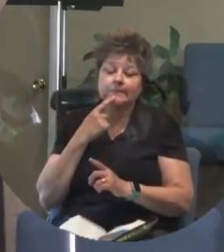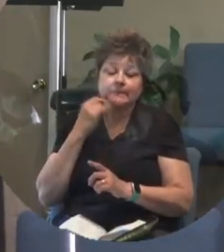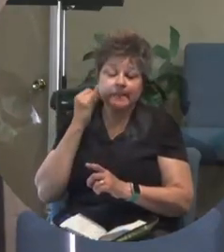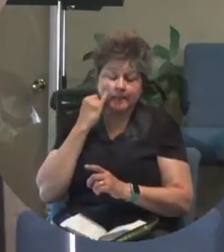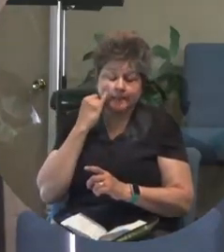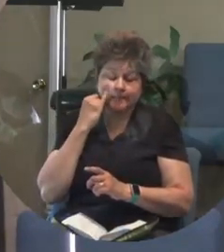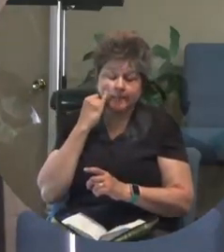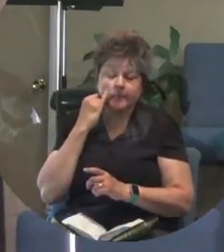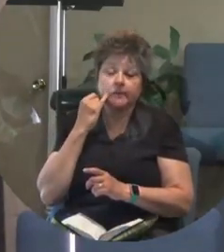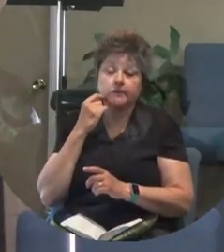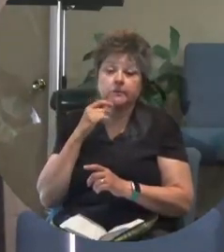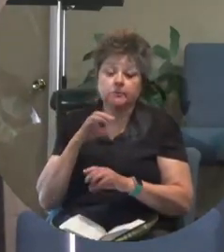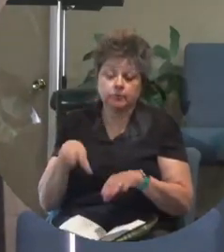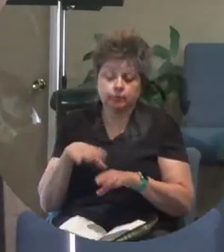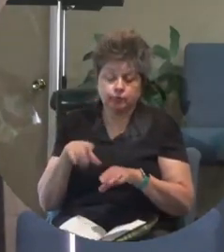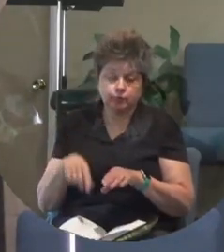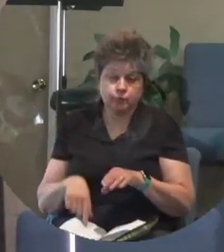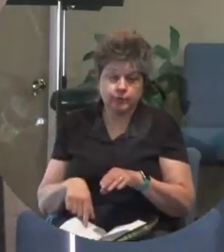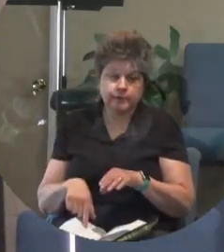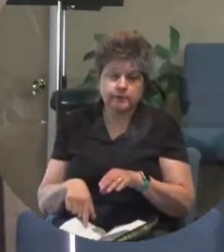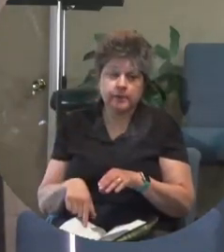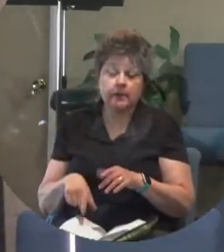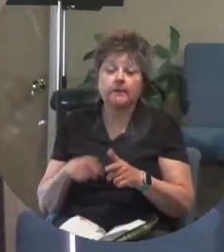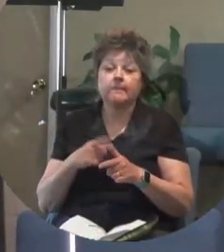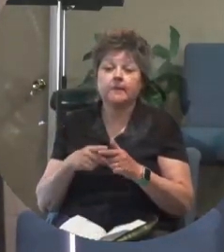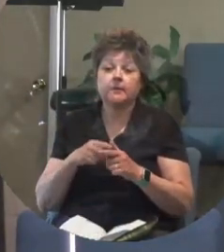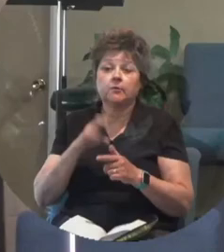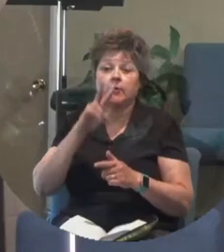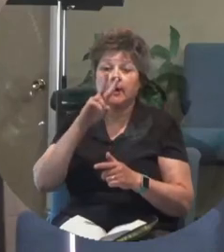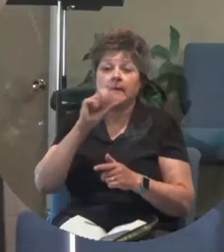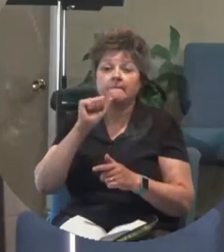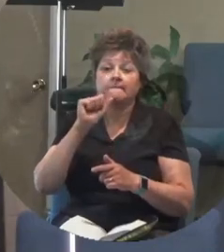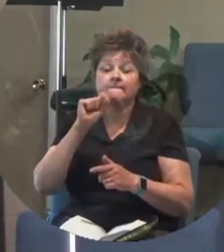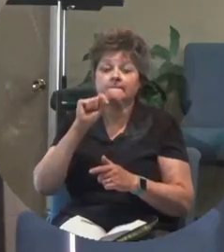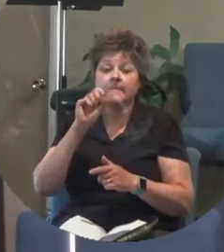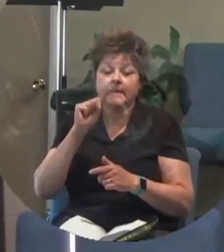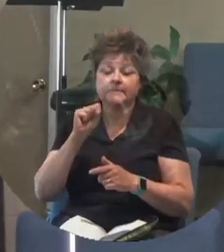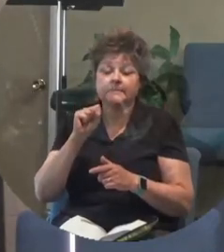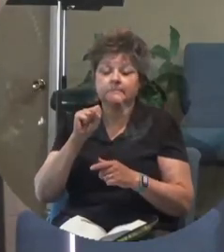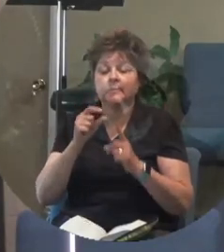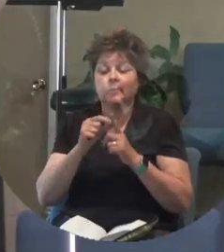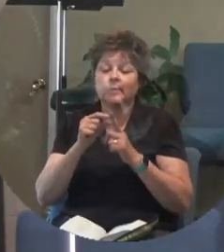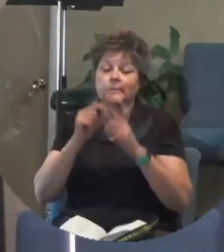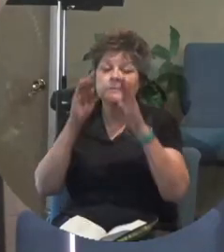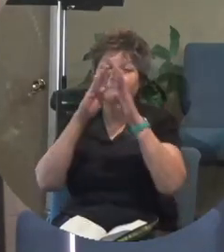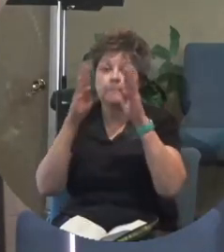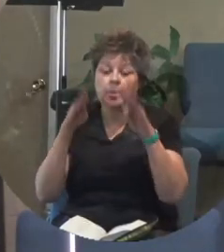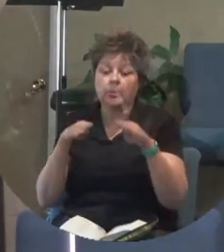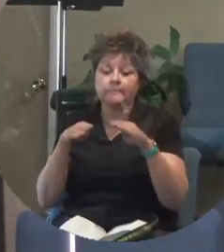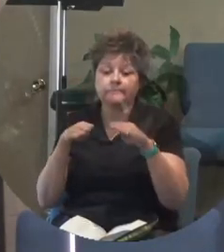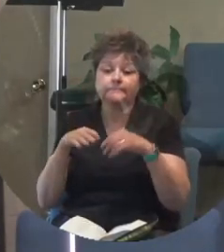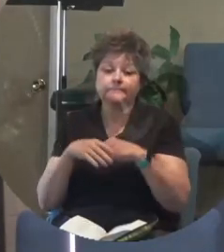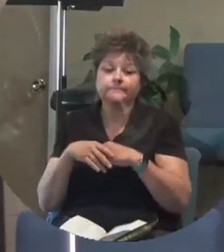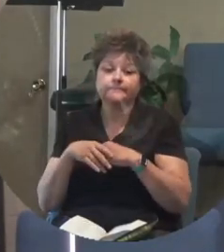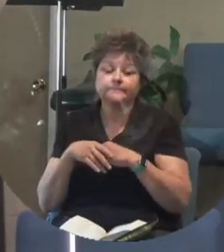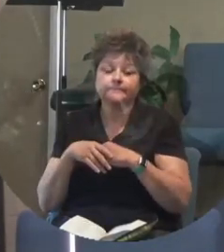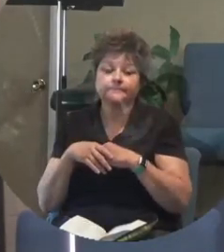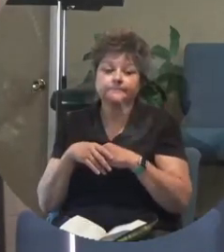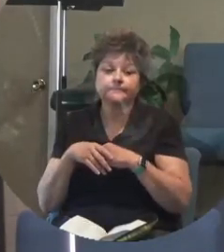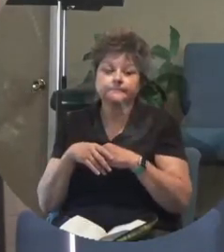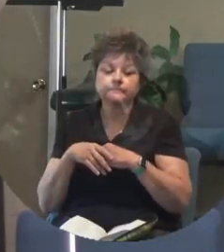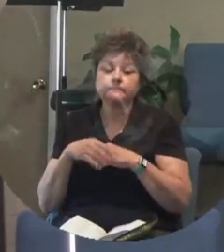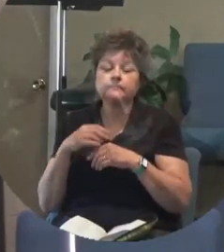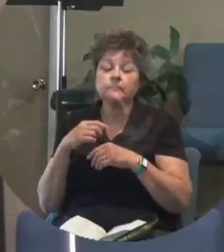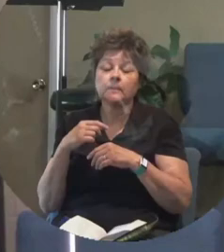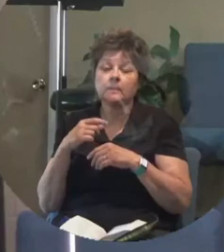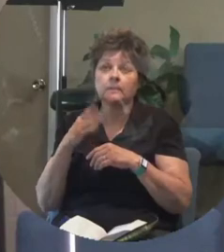you'll do this, your vats, and that's vats, that word is barn, will overflow. It's this, I will